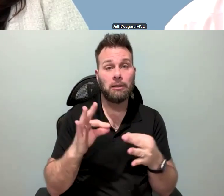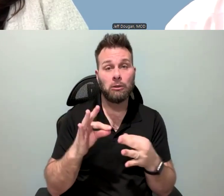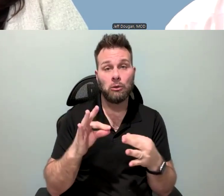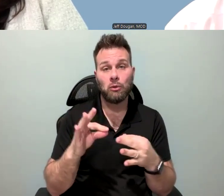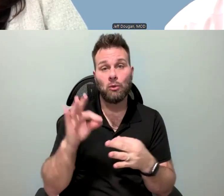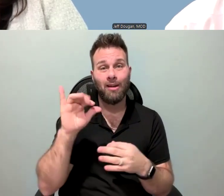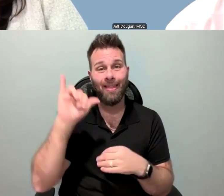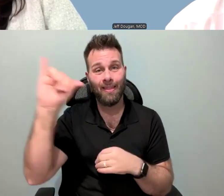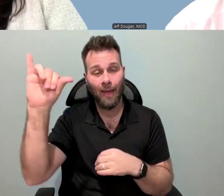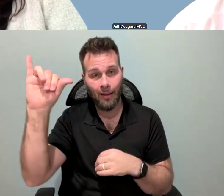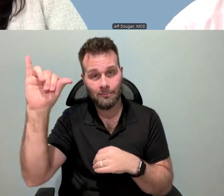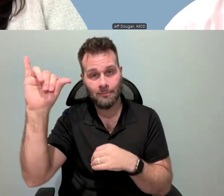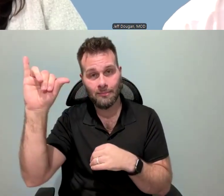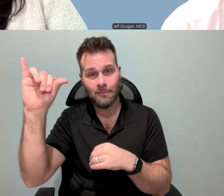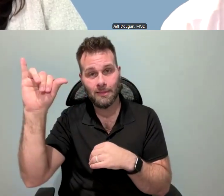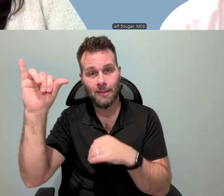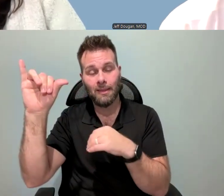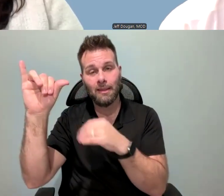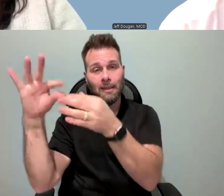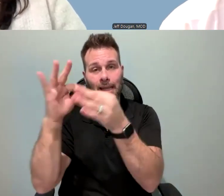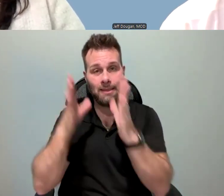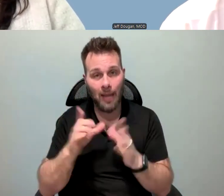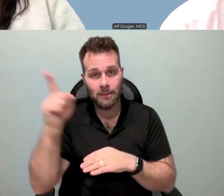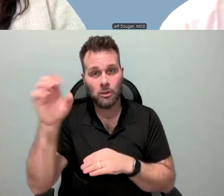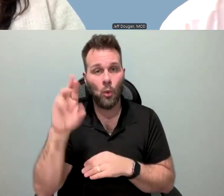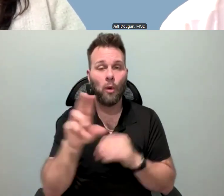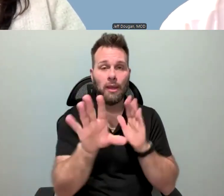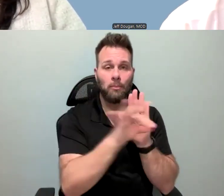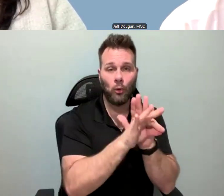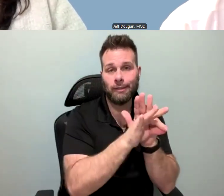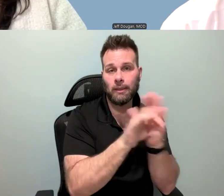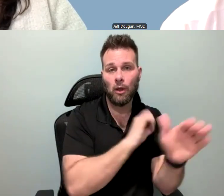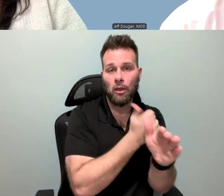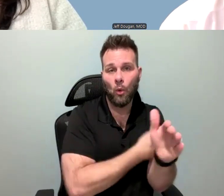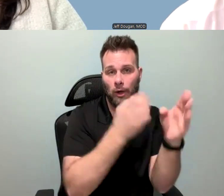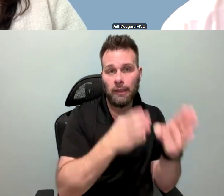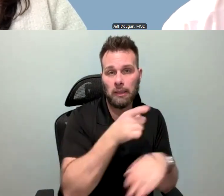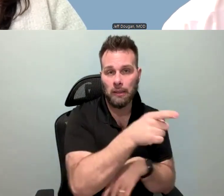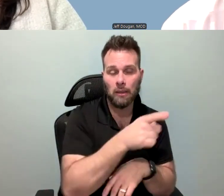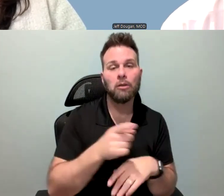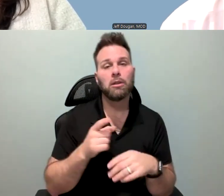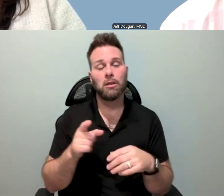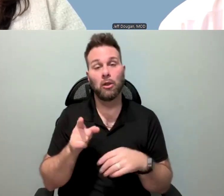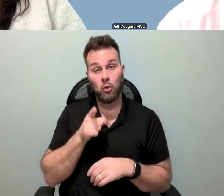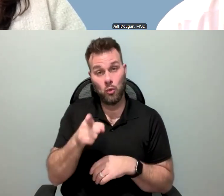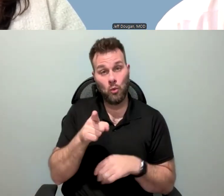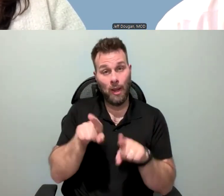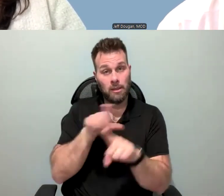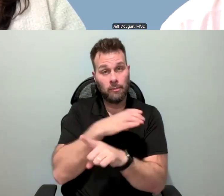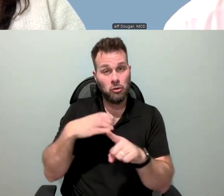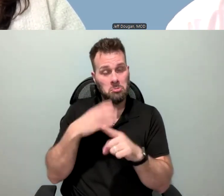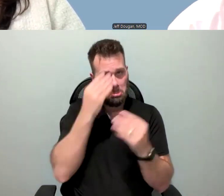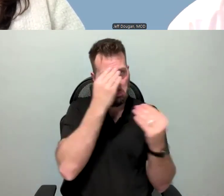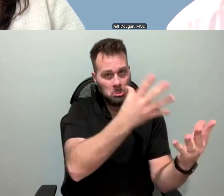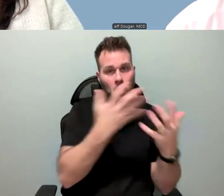the liaison to the commission. To start that, you really just want to talk to your appointing authority. You want to let them know that you as a commission want to connect with